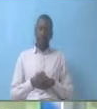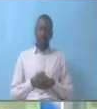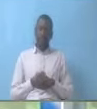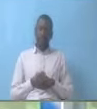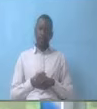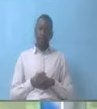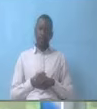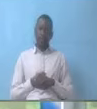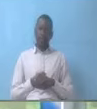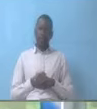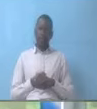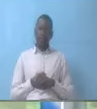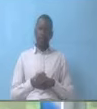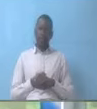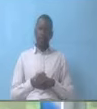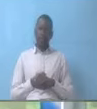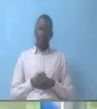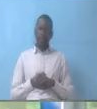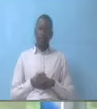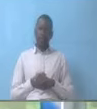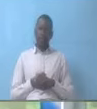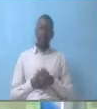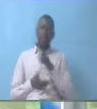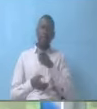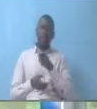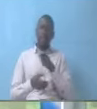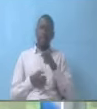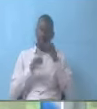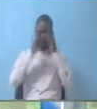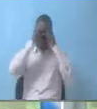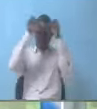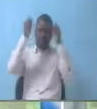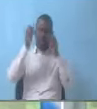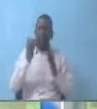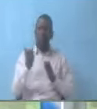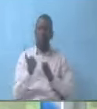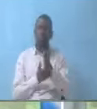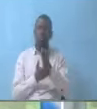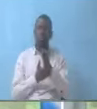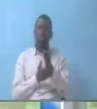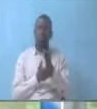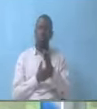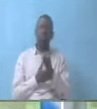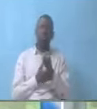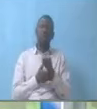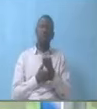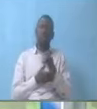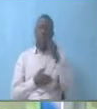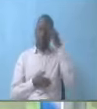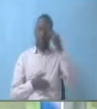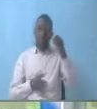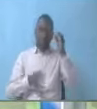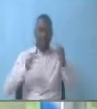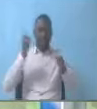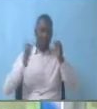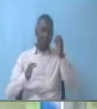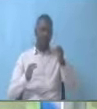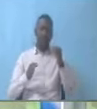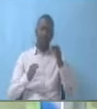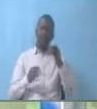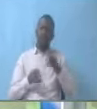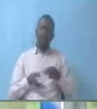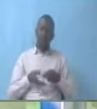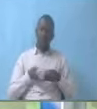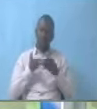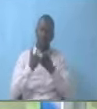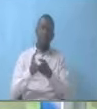la. The government through the Attorney General would state their destination. Nguur gi jaarale ko ci